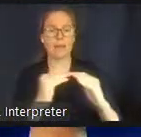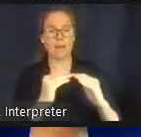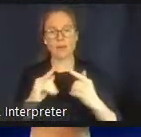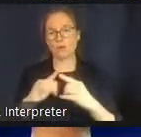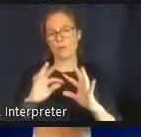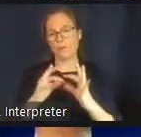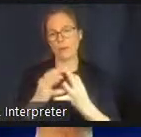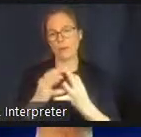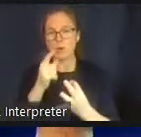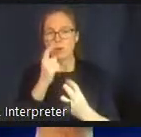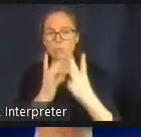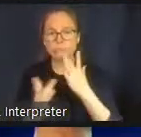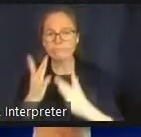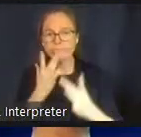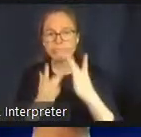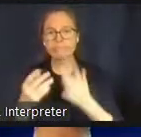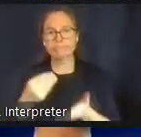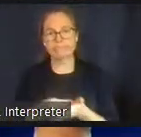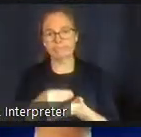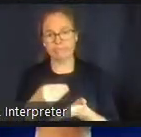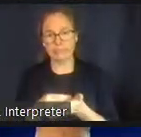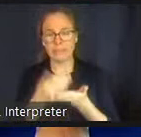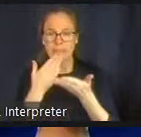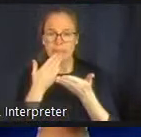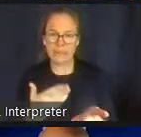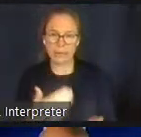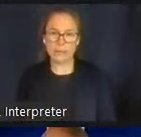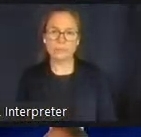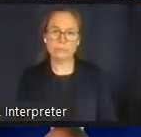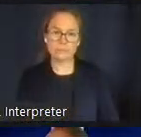greatest financial disparity. Thank you.